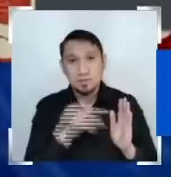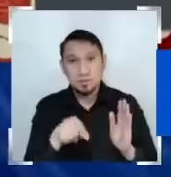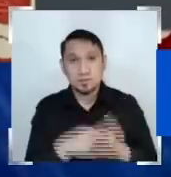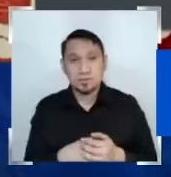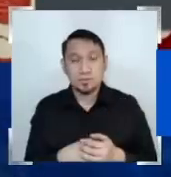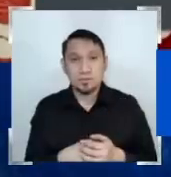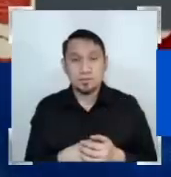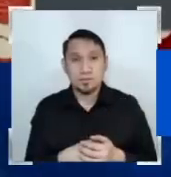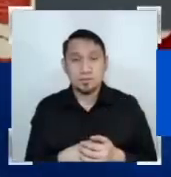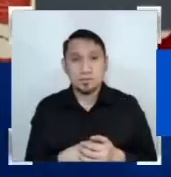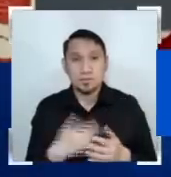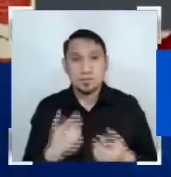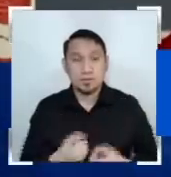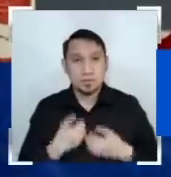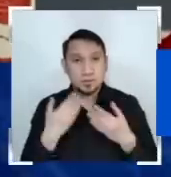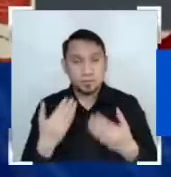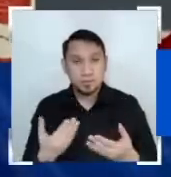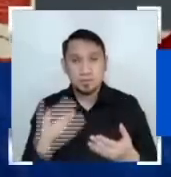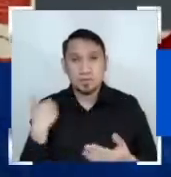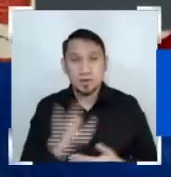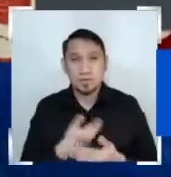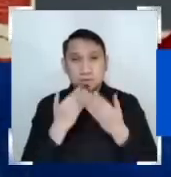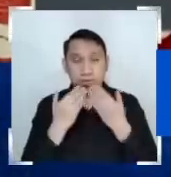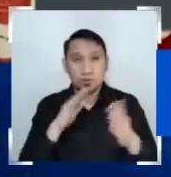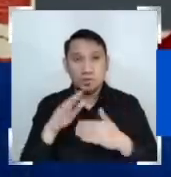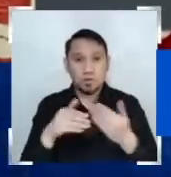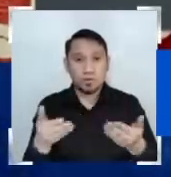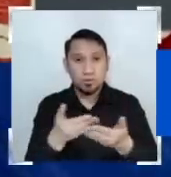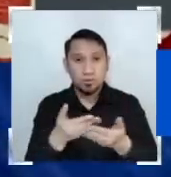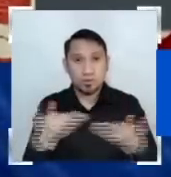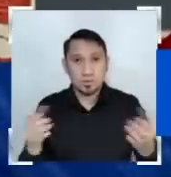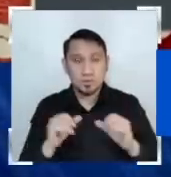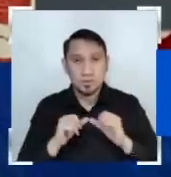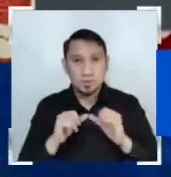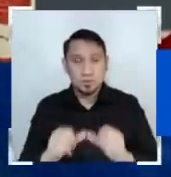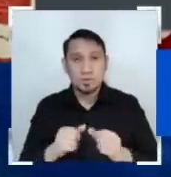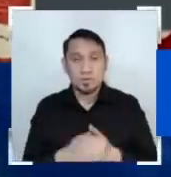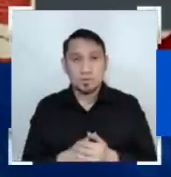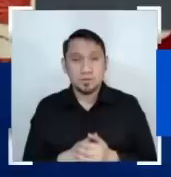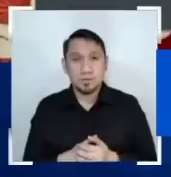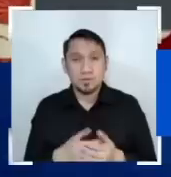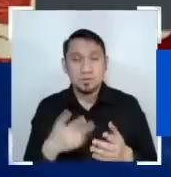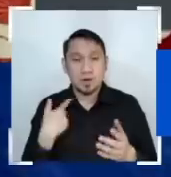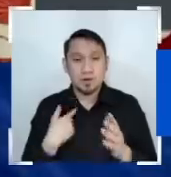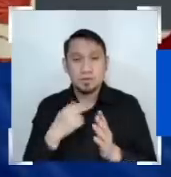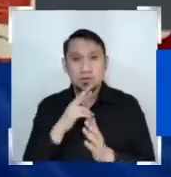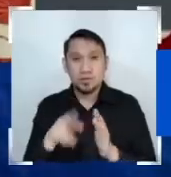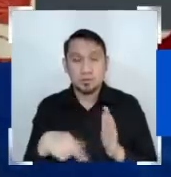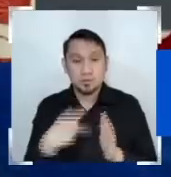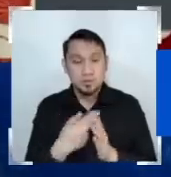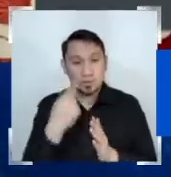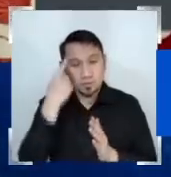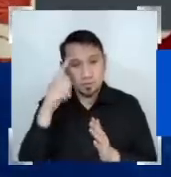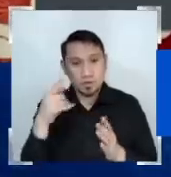to express our utmost gratitude to everyone who continues to play their respective roles in the preservation of our